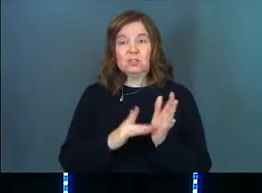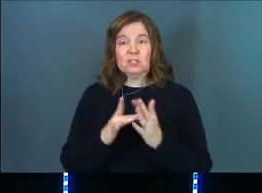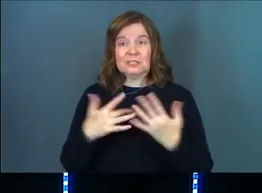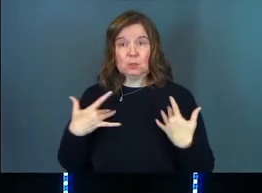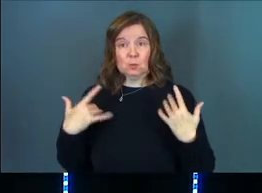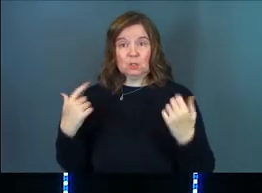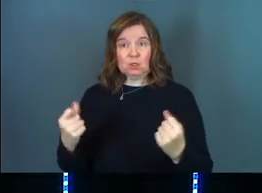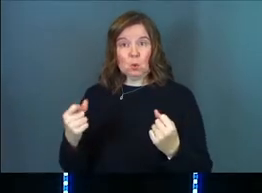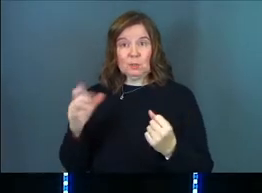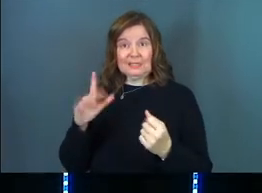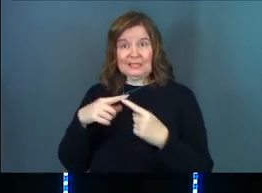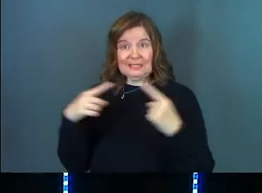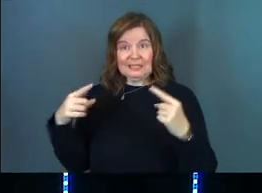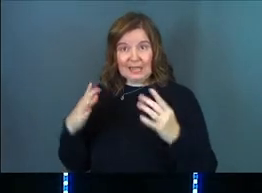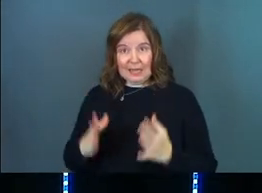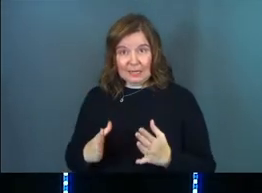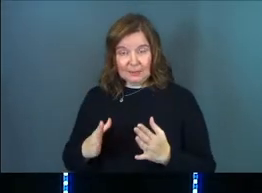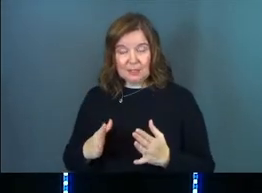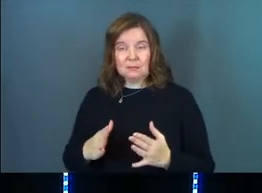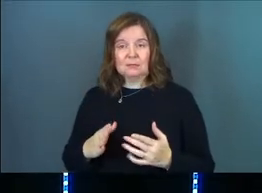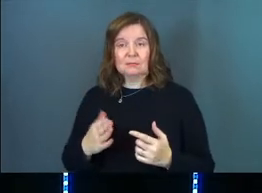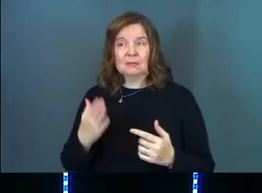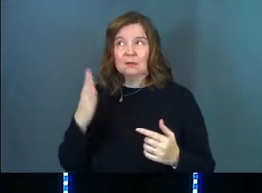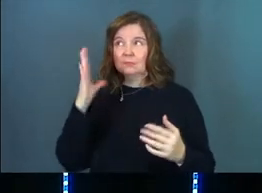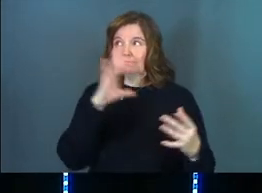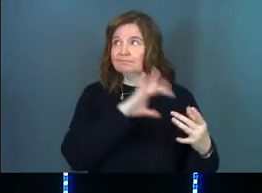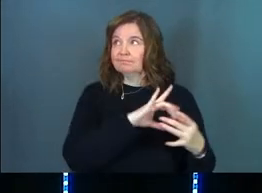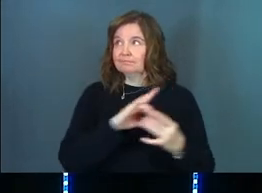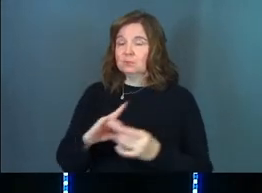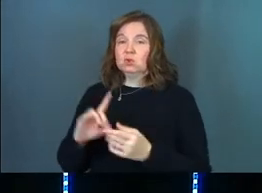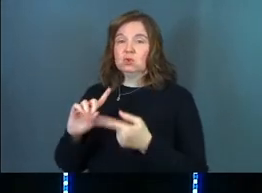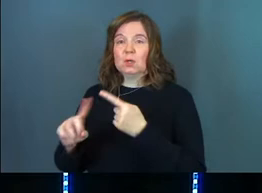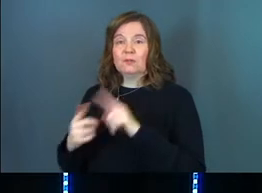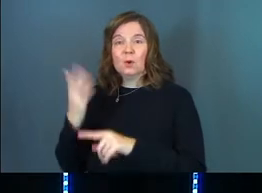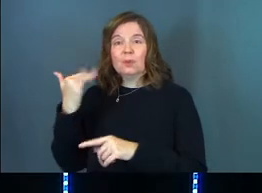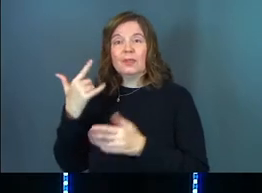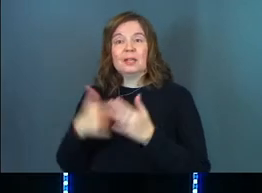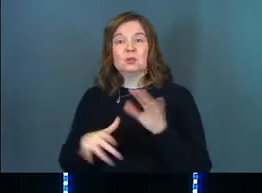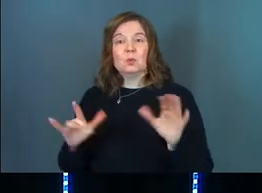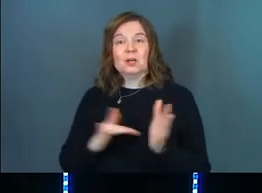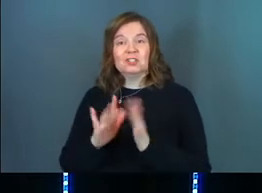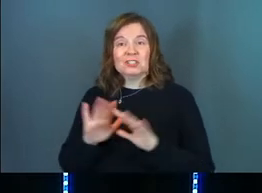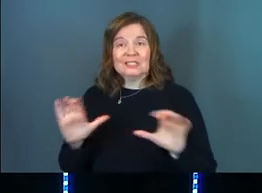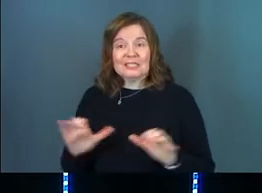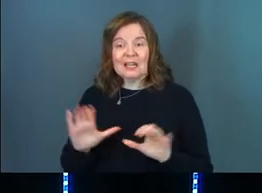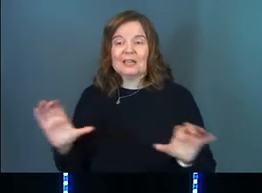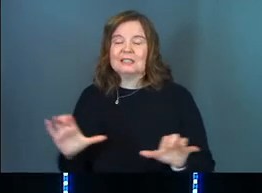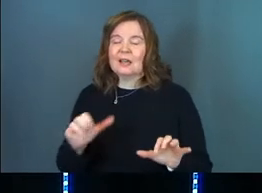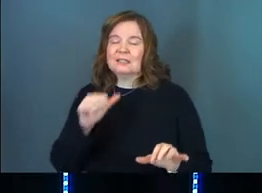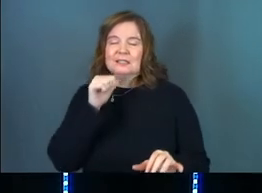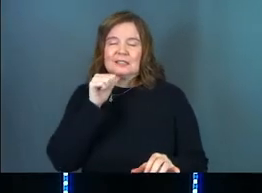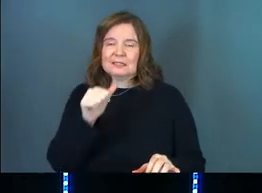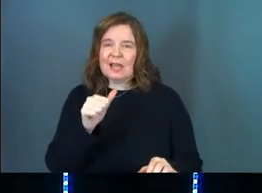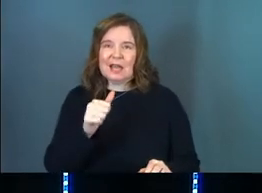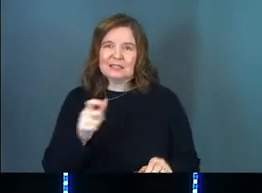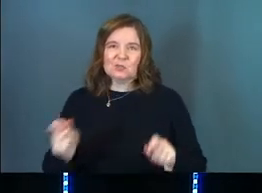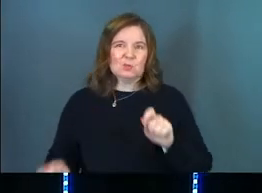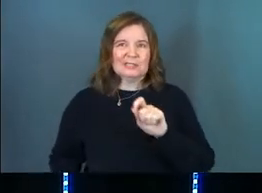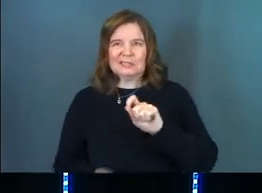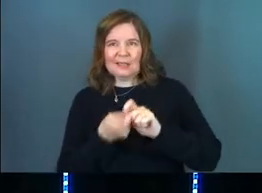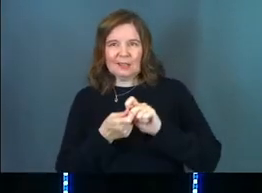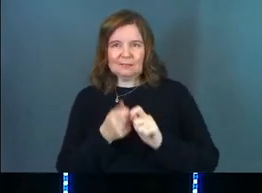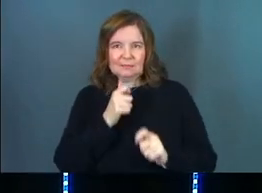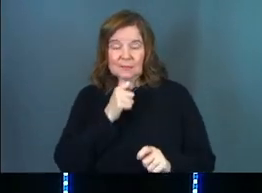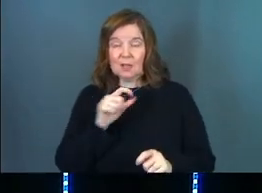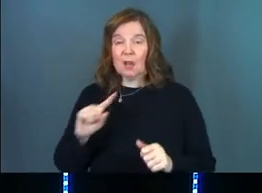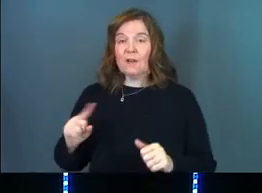Jesus restores his enemies. He restores the enemies of God to friendship because that's what Jesus does, and he does not retaliate.